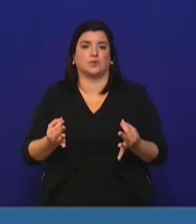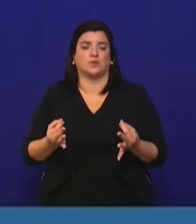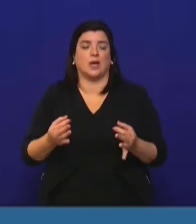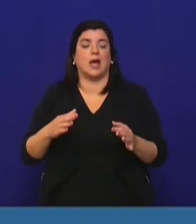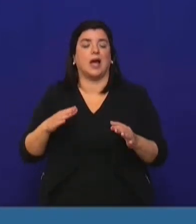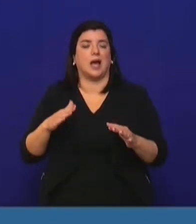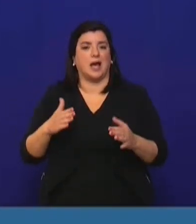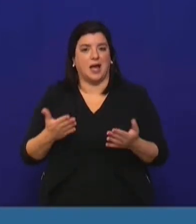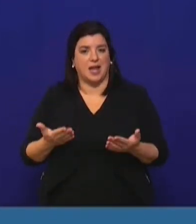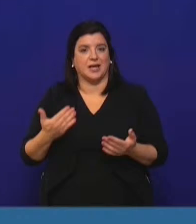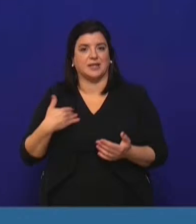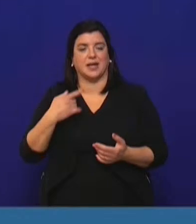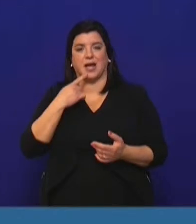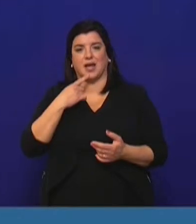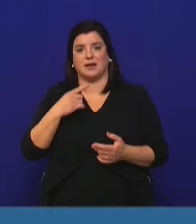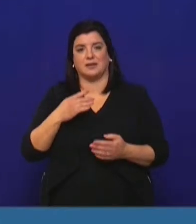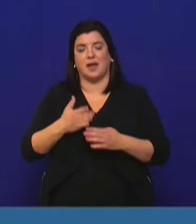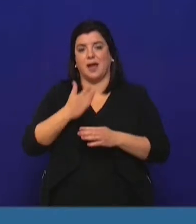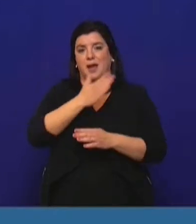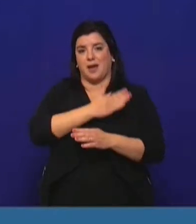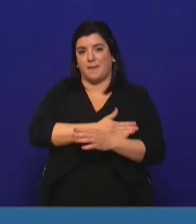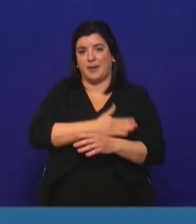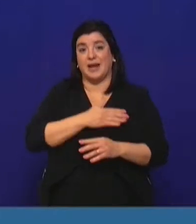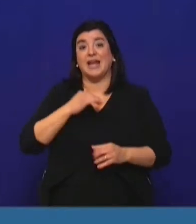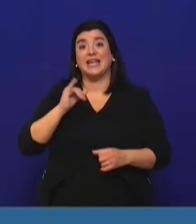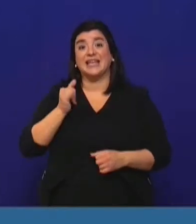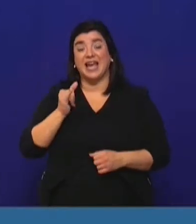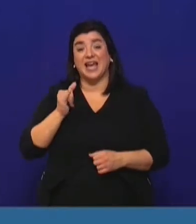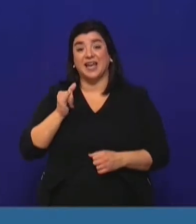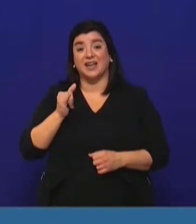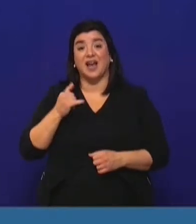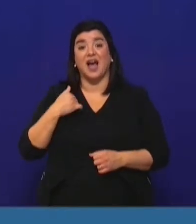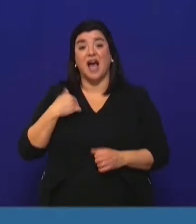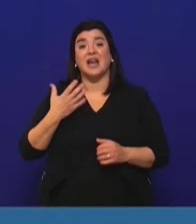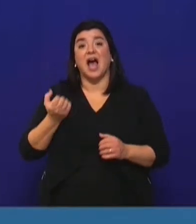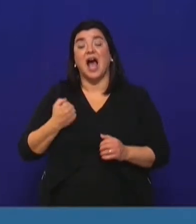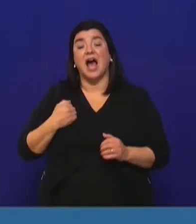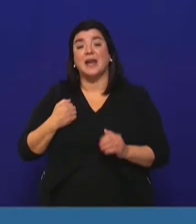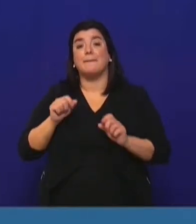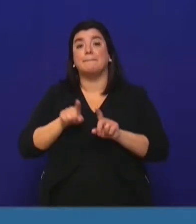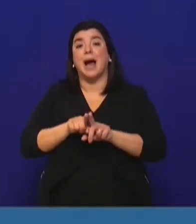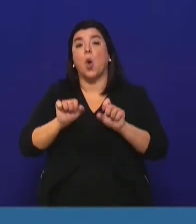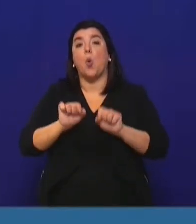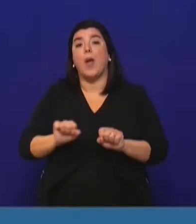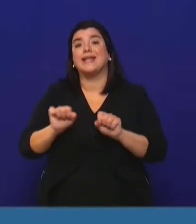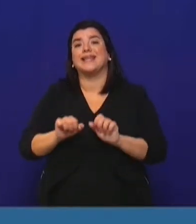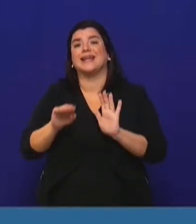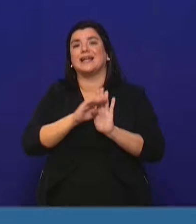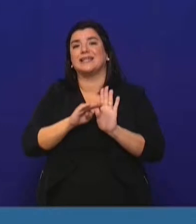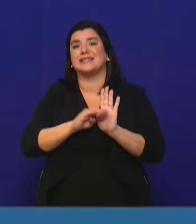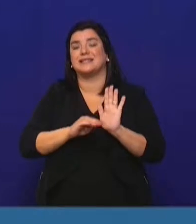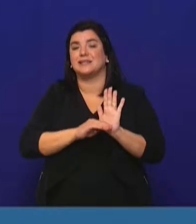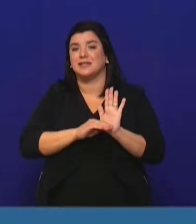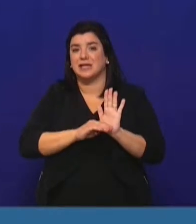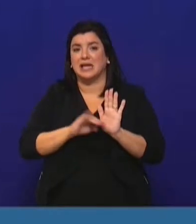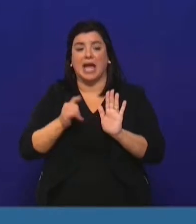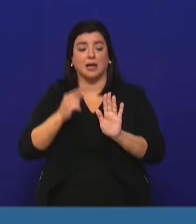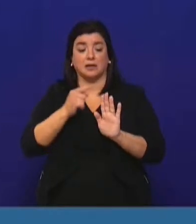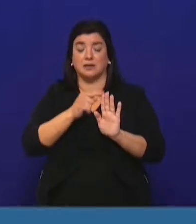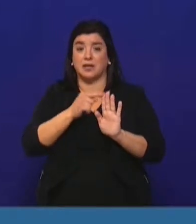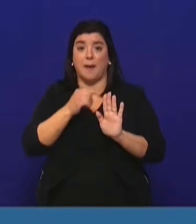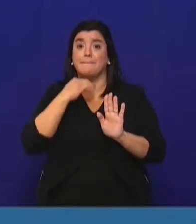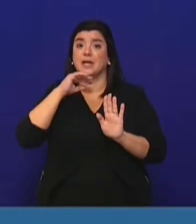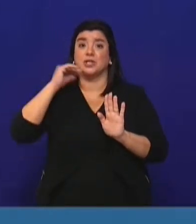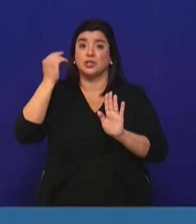ġibt il-kollega tiegħek ta' qabel aħna qed ikollna wkoll dak li ngħidulu reserve list li jekk ikun hemm xi ħadd li għal xi raġuni ma jkunx